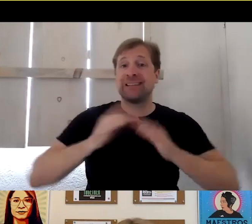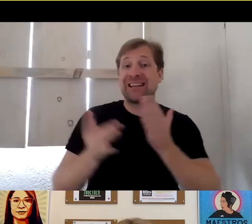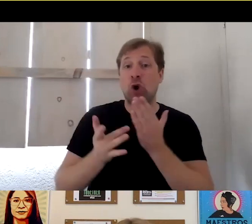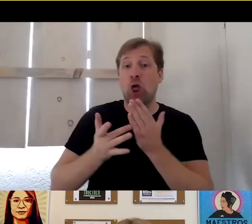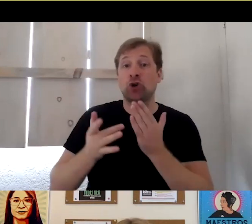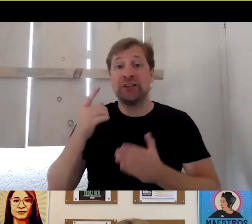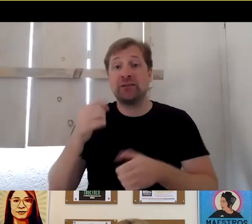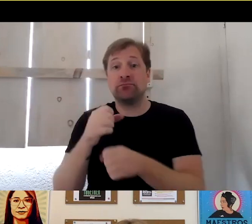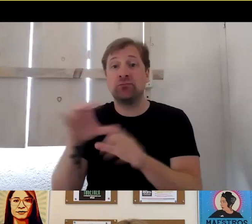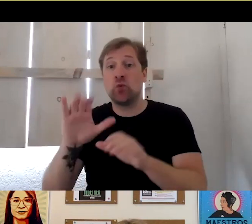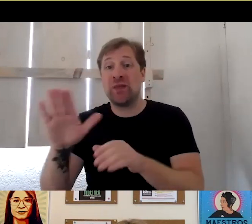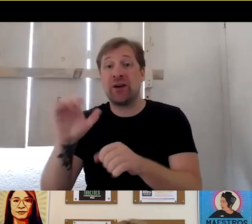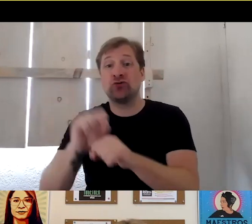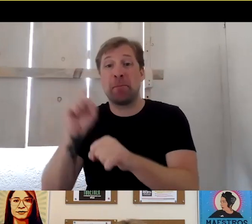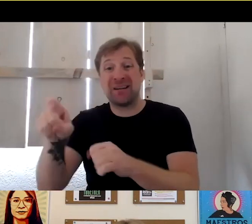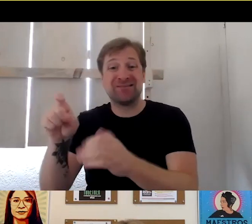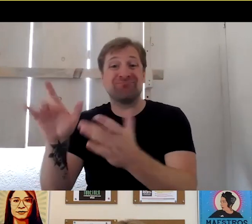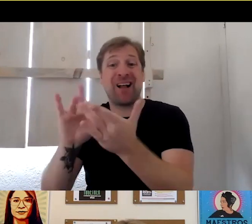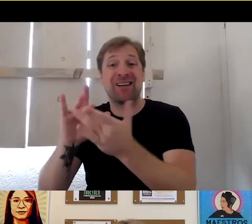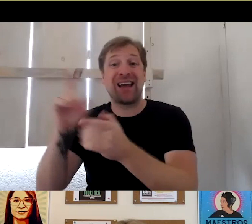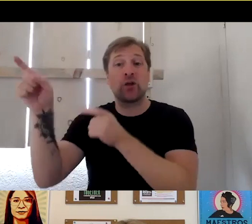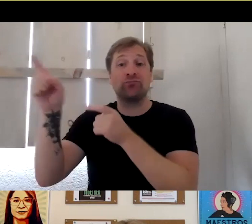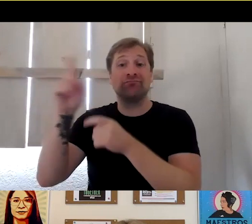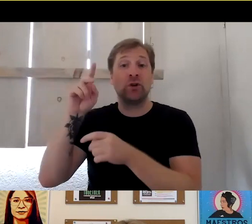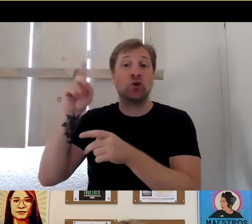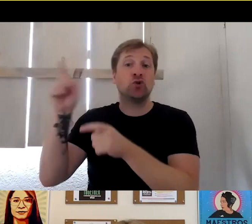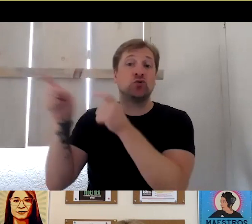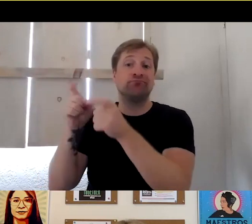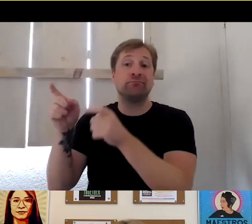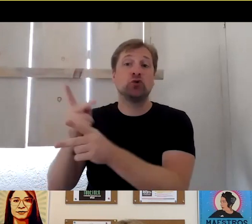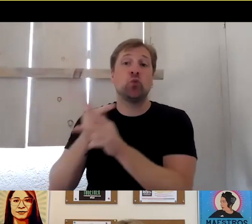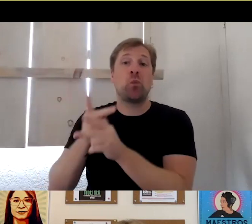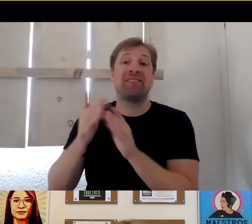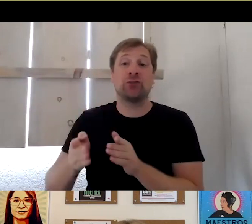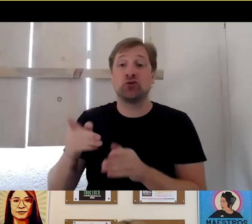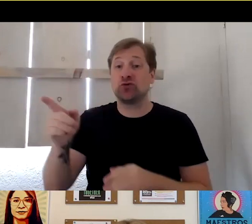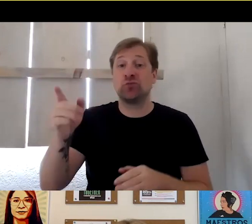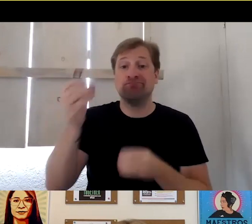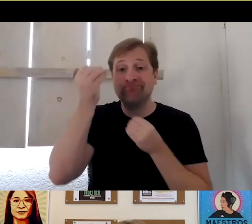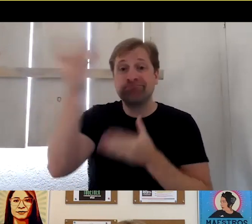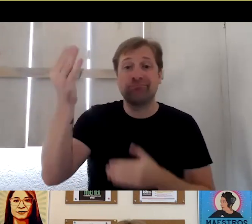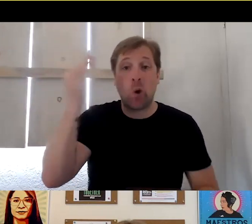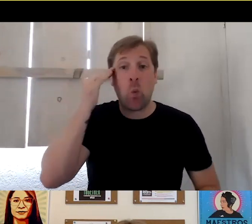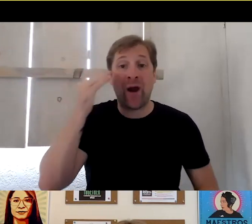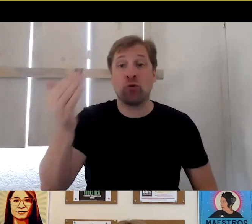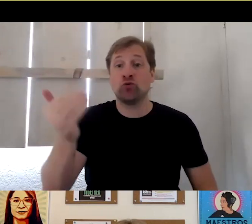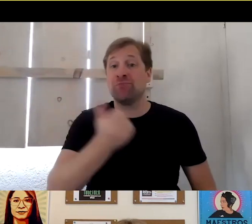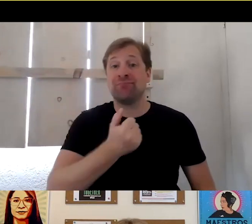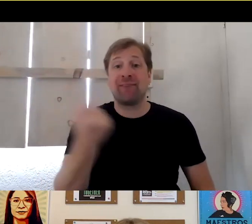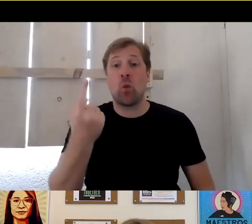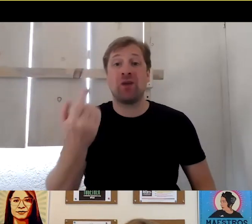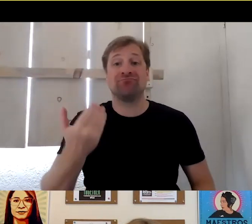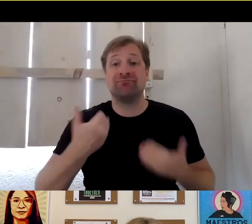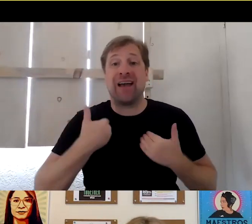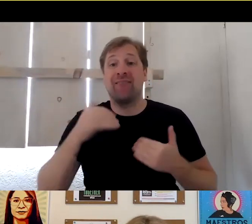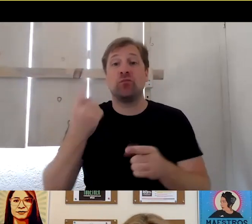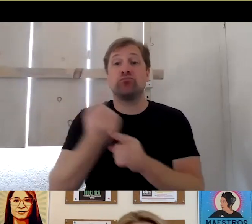must reach out to their supervisors and make them aware of that, so that we can make sure that everyone has what they